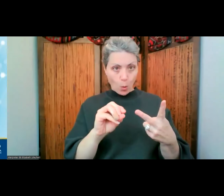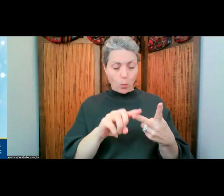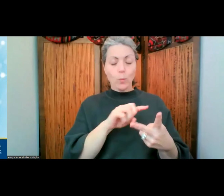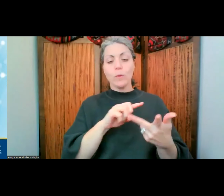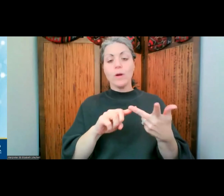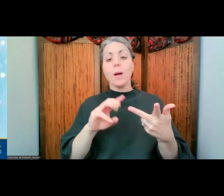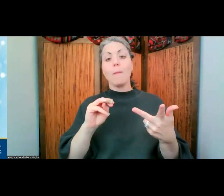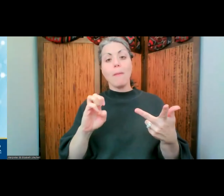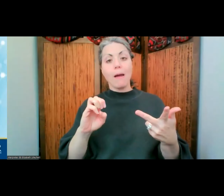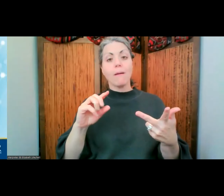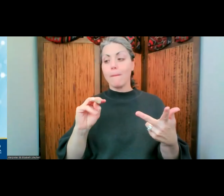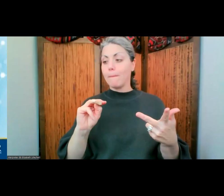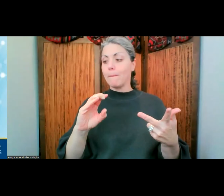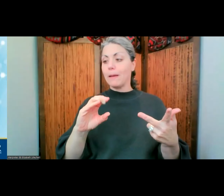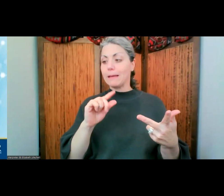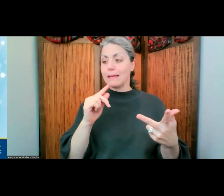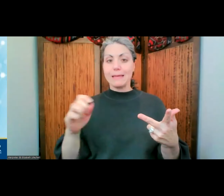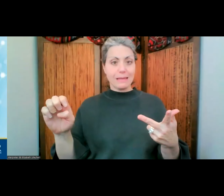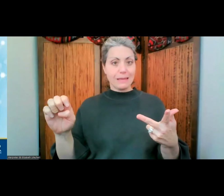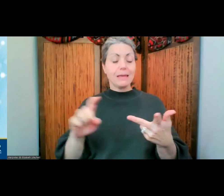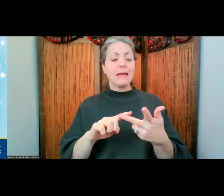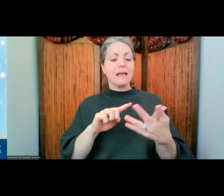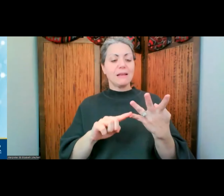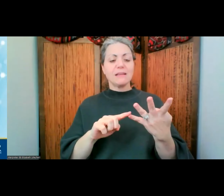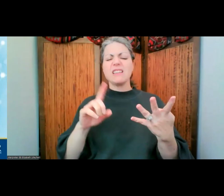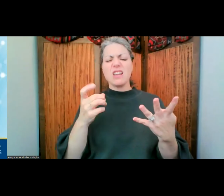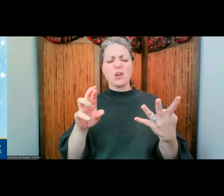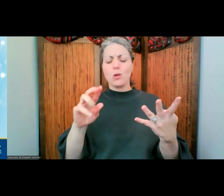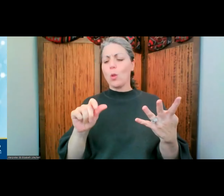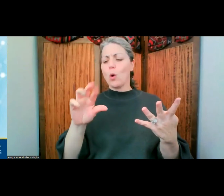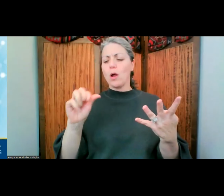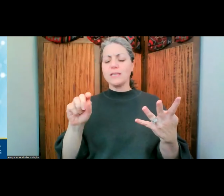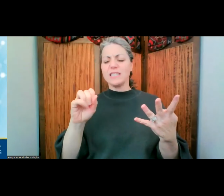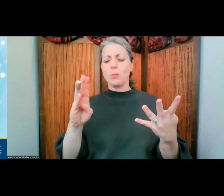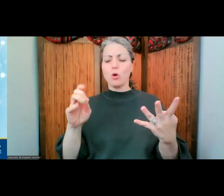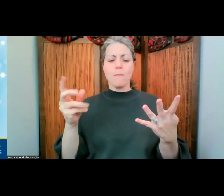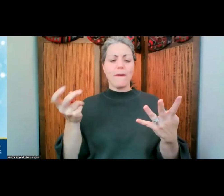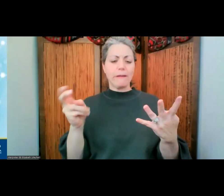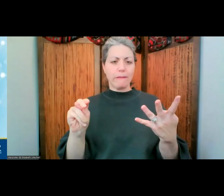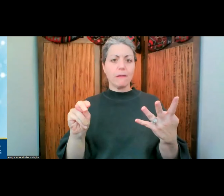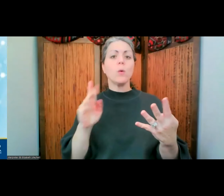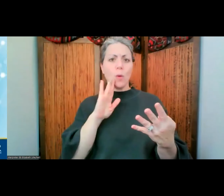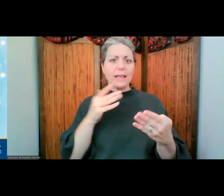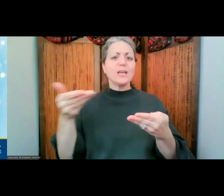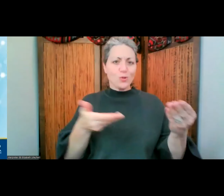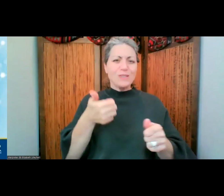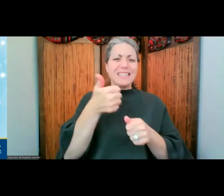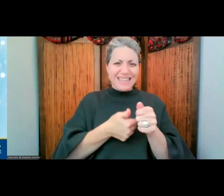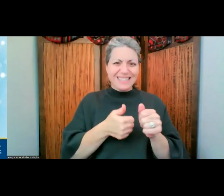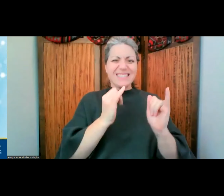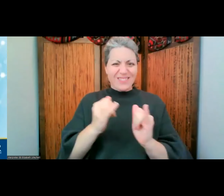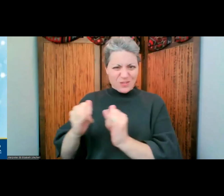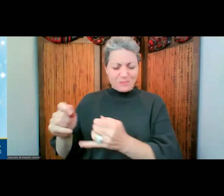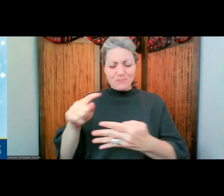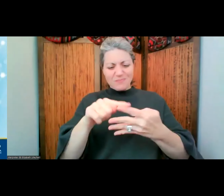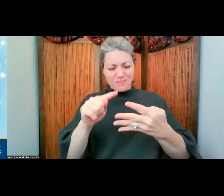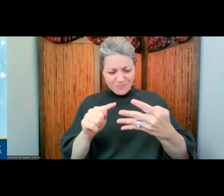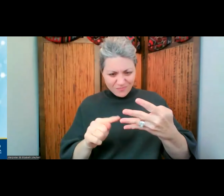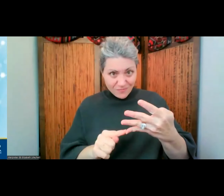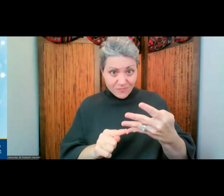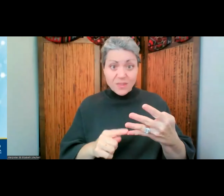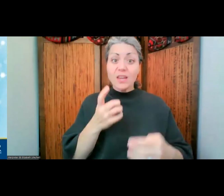Meg McGee, and then finally, Dr. Laura Silverman. And I'm going to introduce them one at a time. So Dr. Paciorkowski, if you want to go ahead and